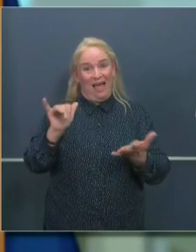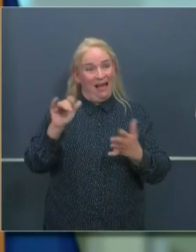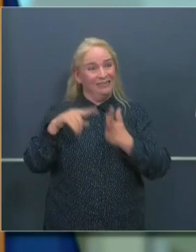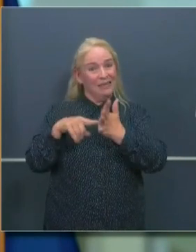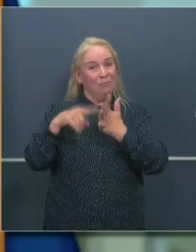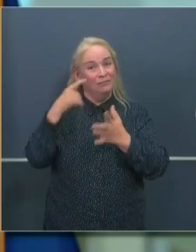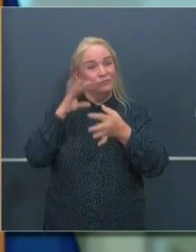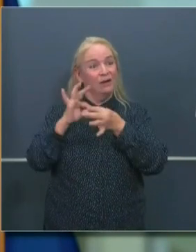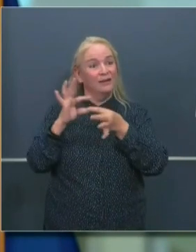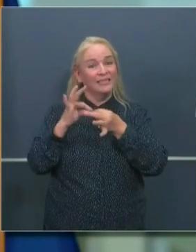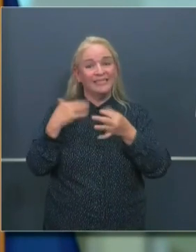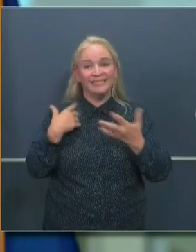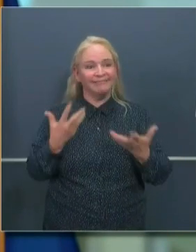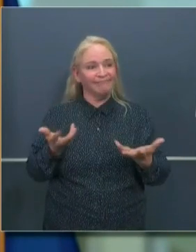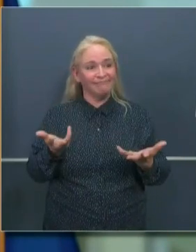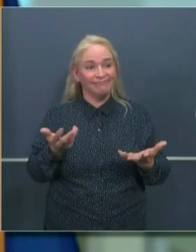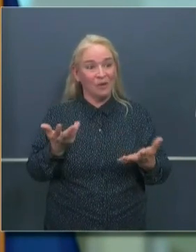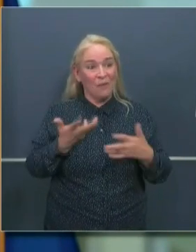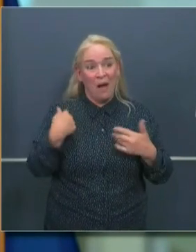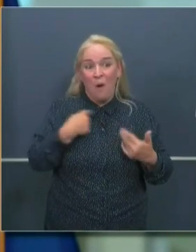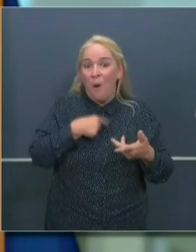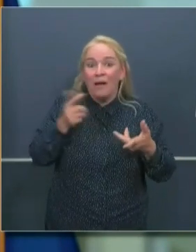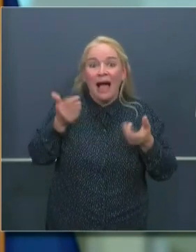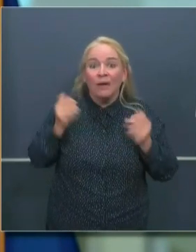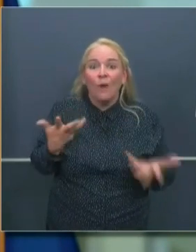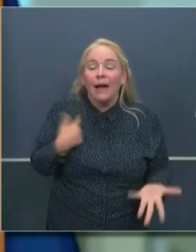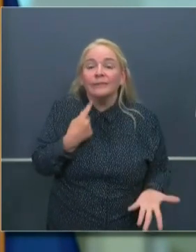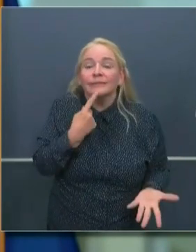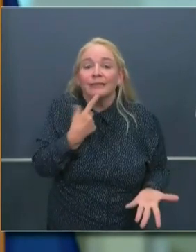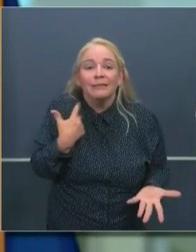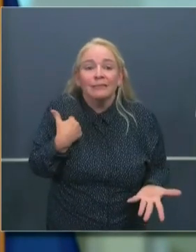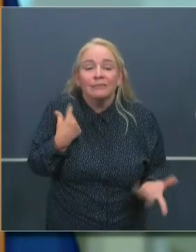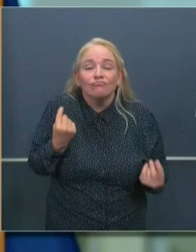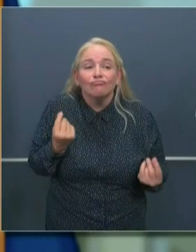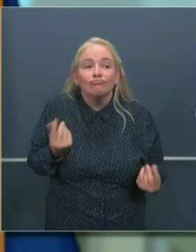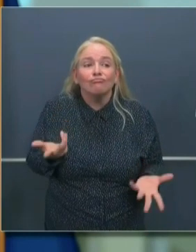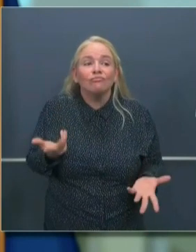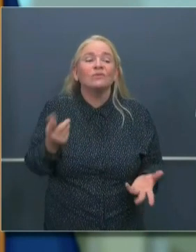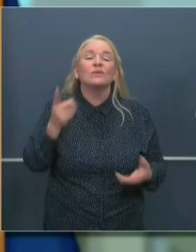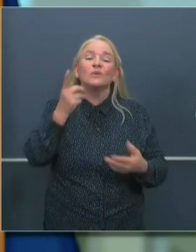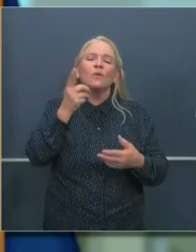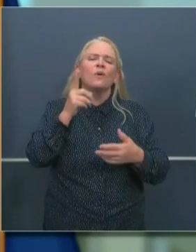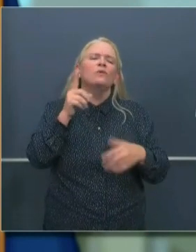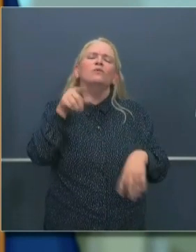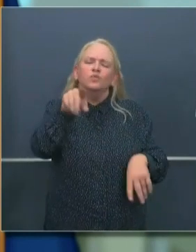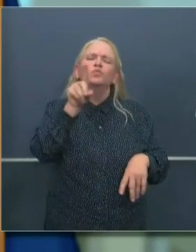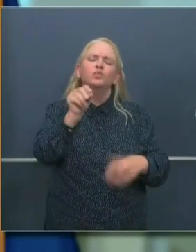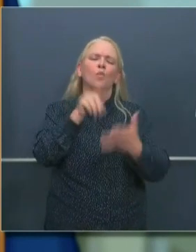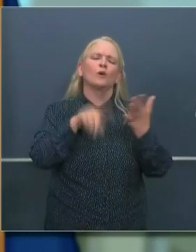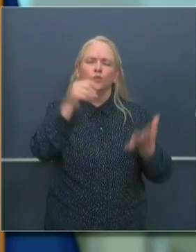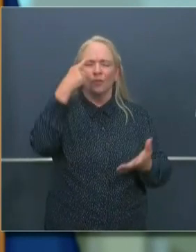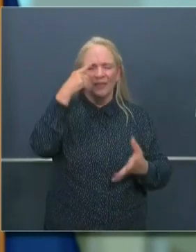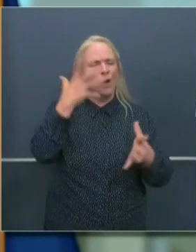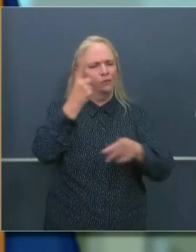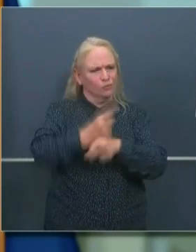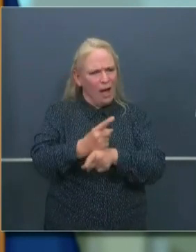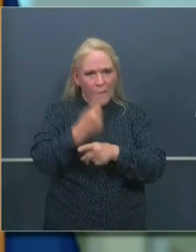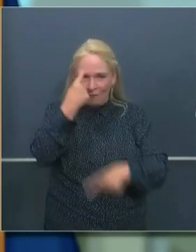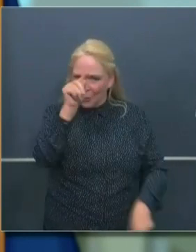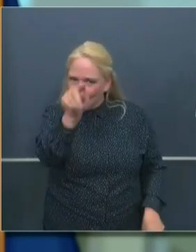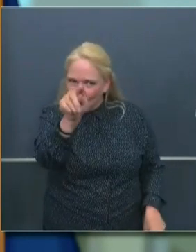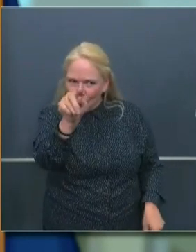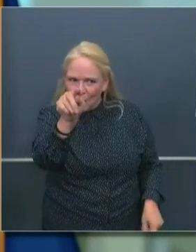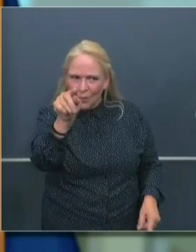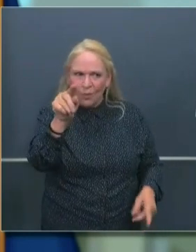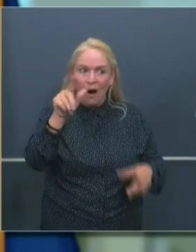I can offer is this consideration. Do what you think is best, not only for you, but for the health of those